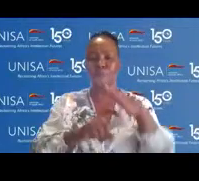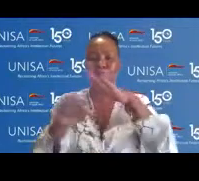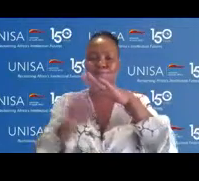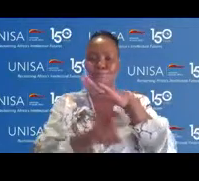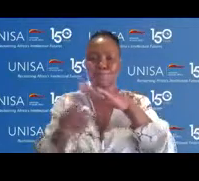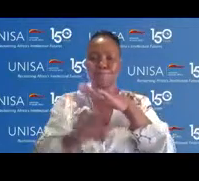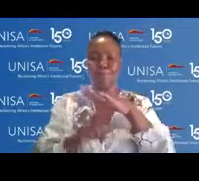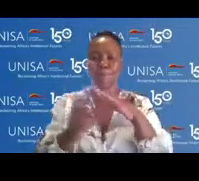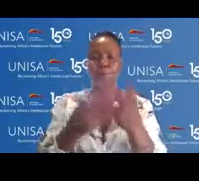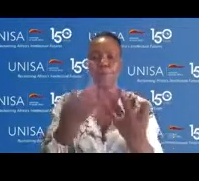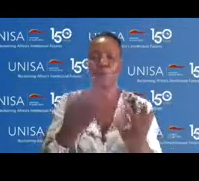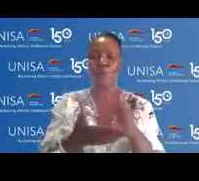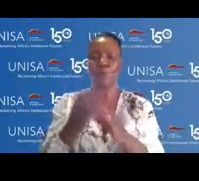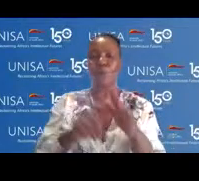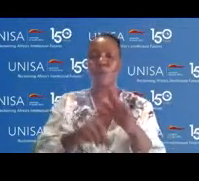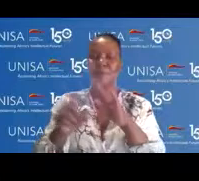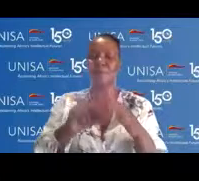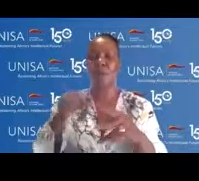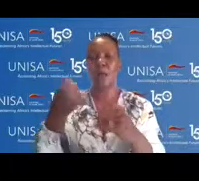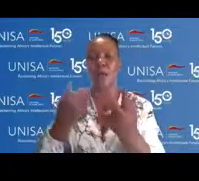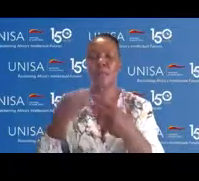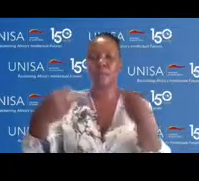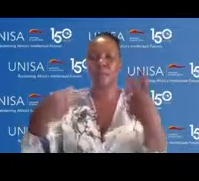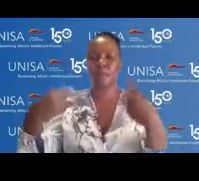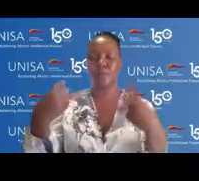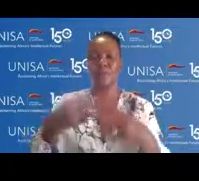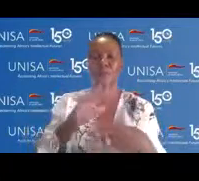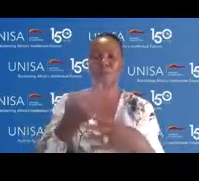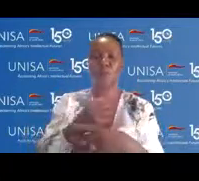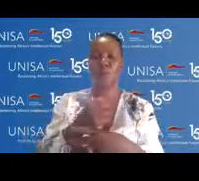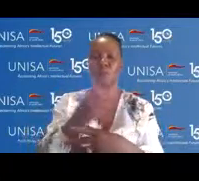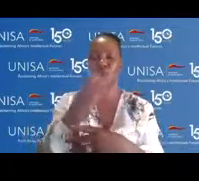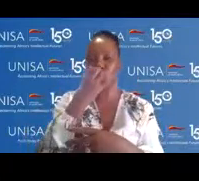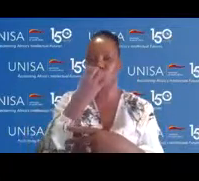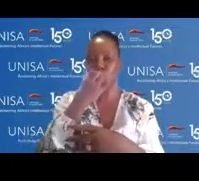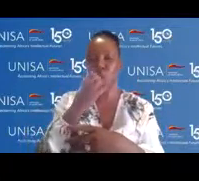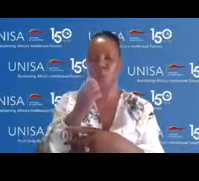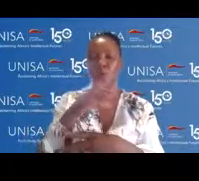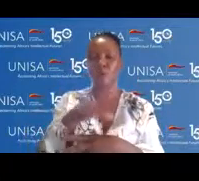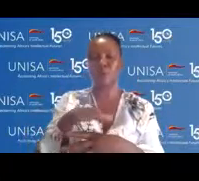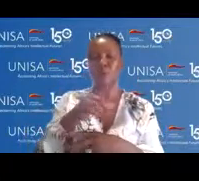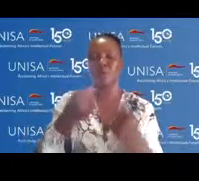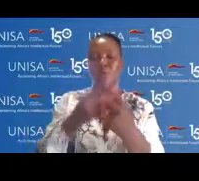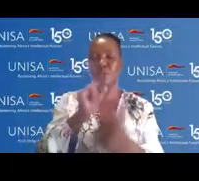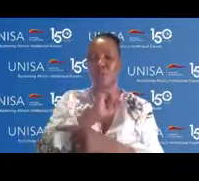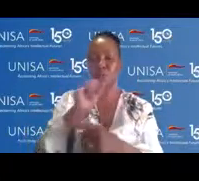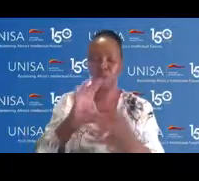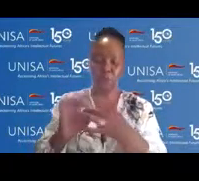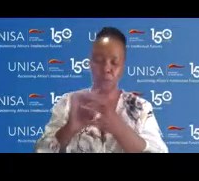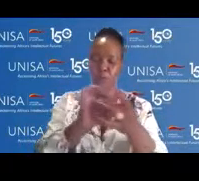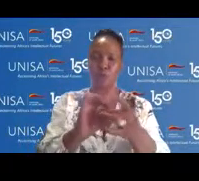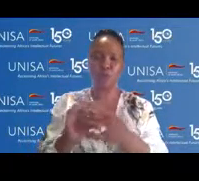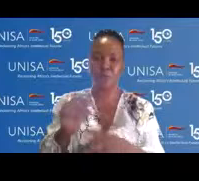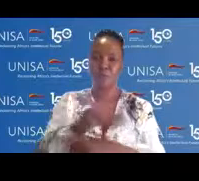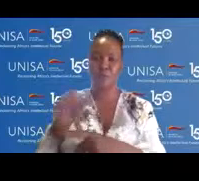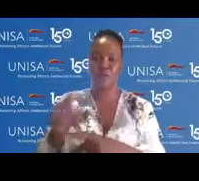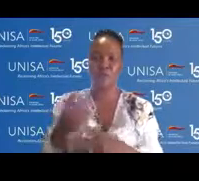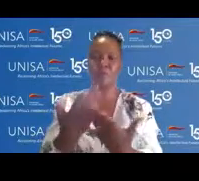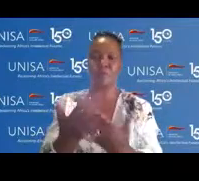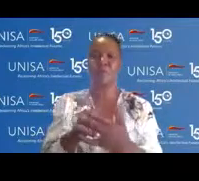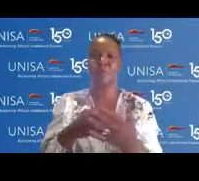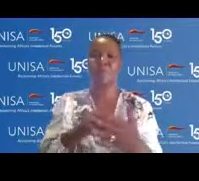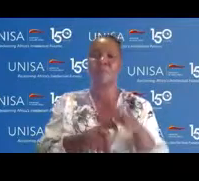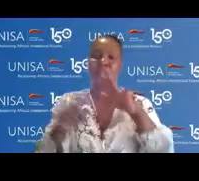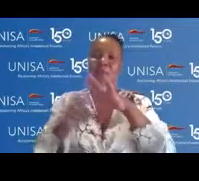that and share it with other people who want to hotspot from you. So all they're going to do is open their QR scanner, scan it, and then they can connect to